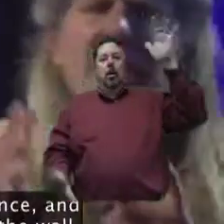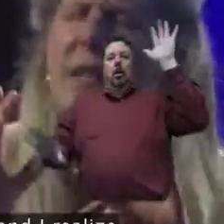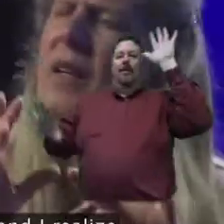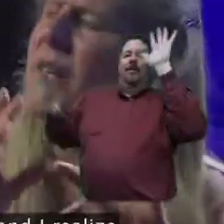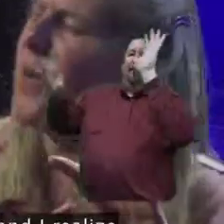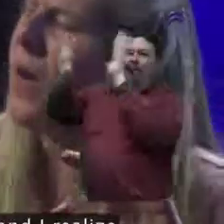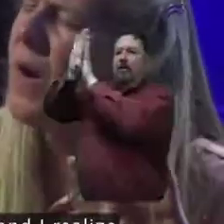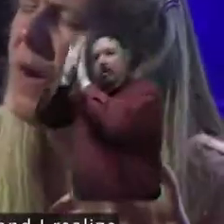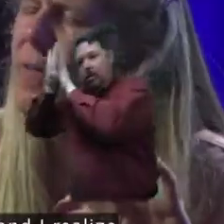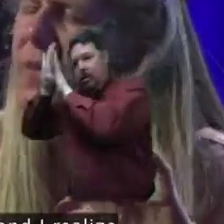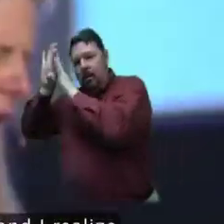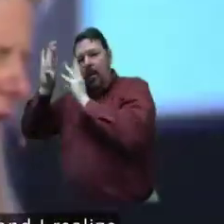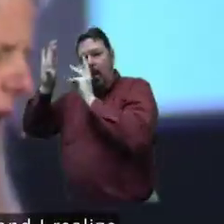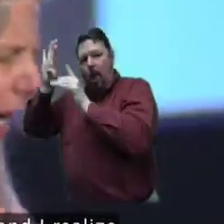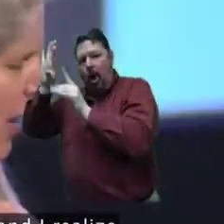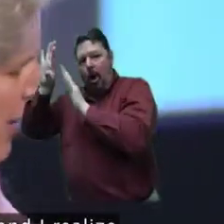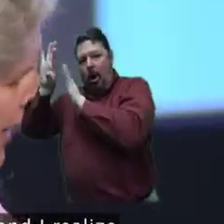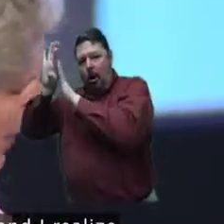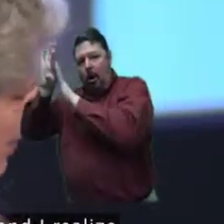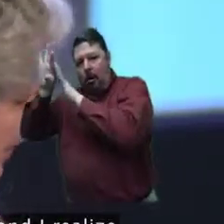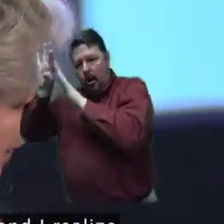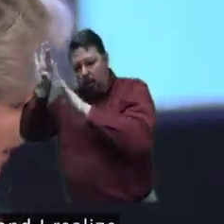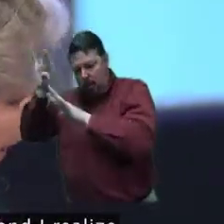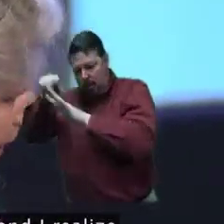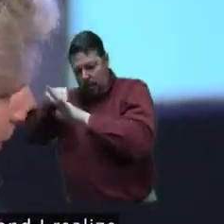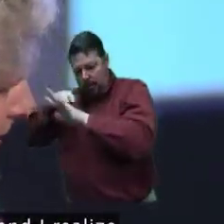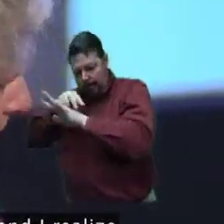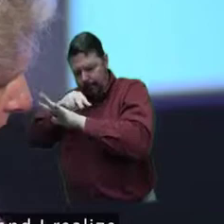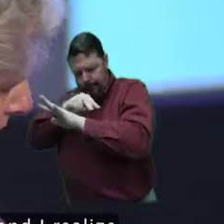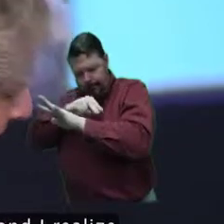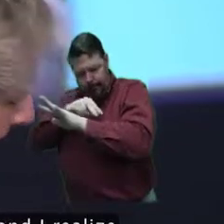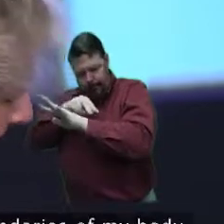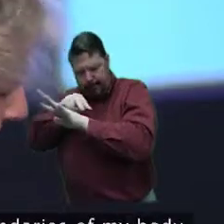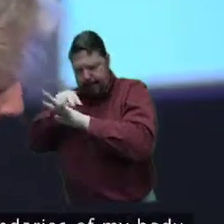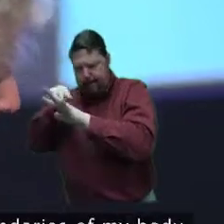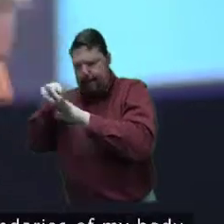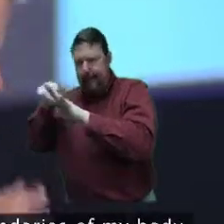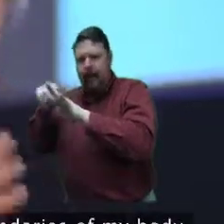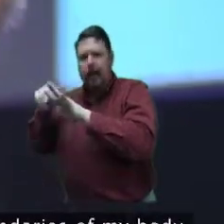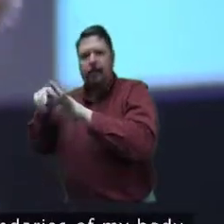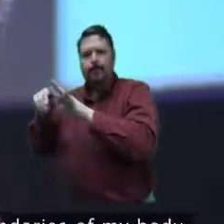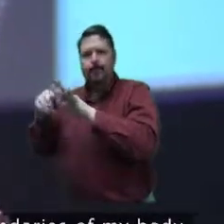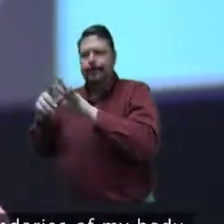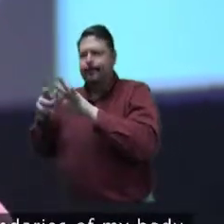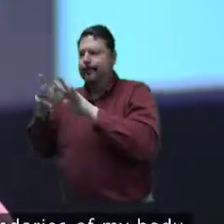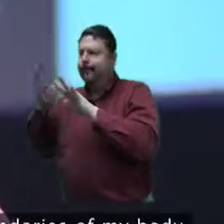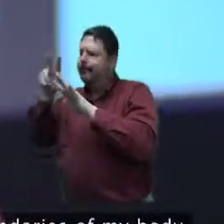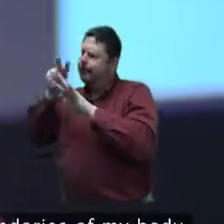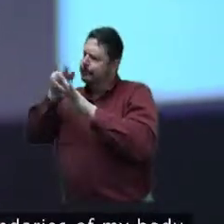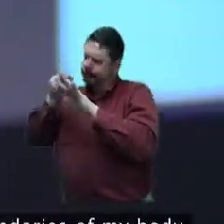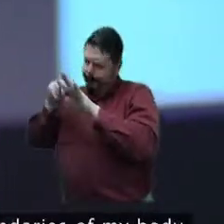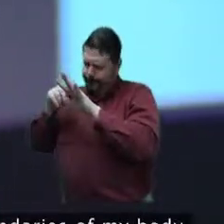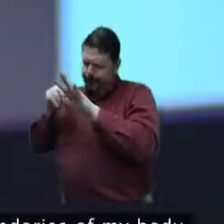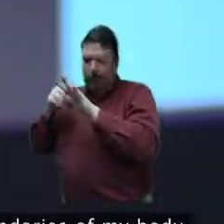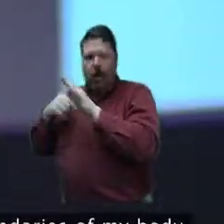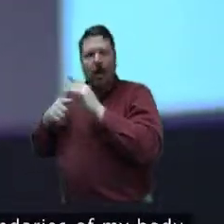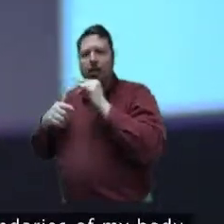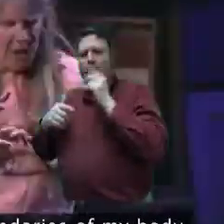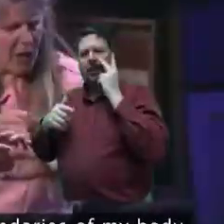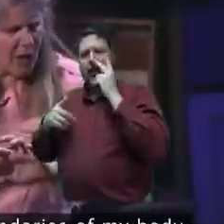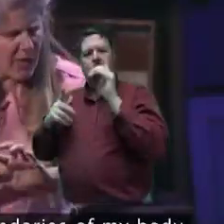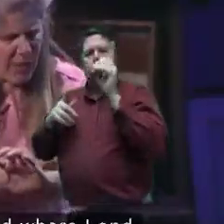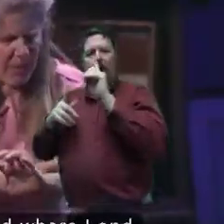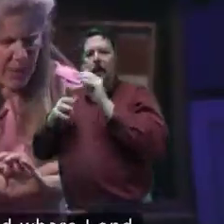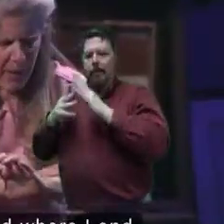up against the wall. And I looked down at my arm, and I realized that I can no longer define the